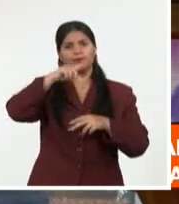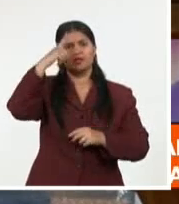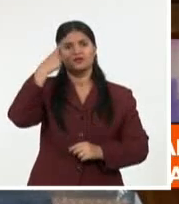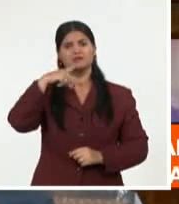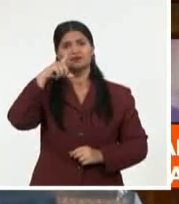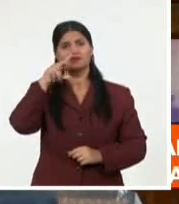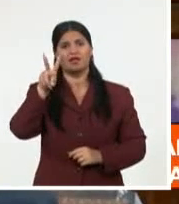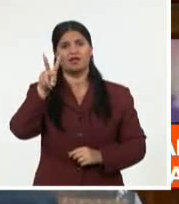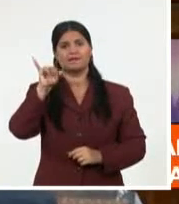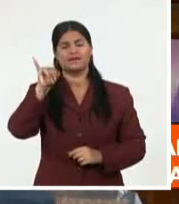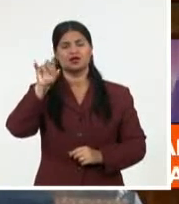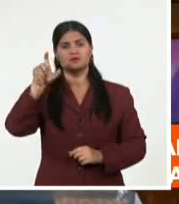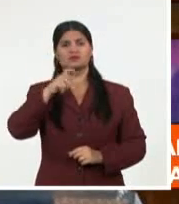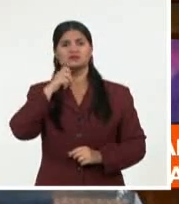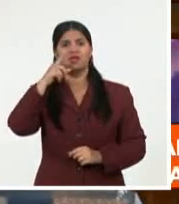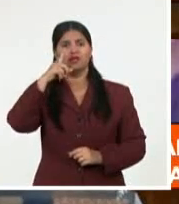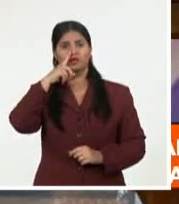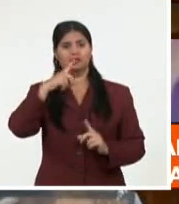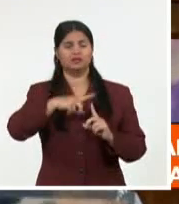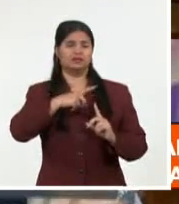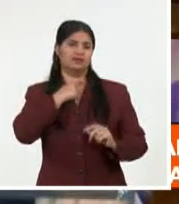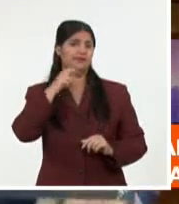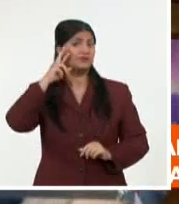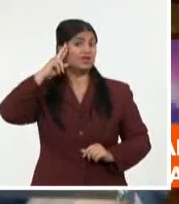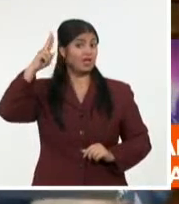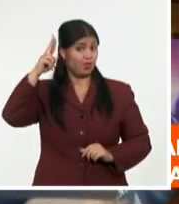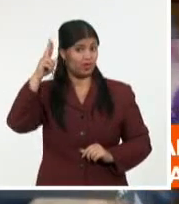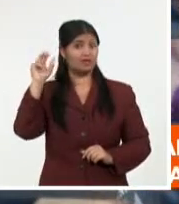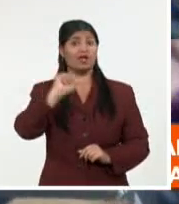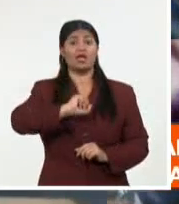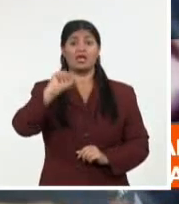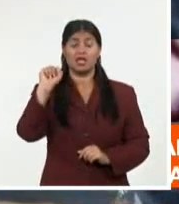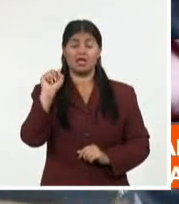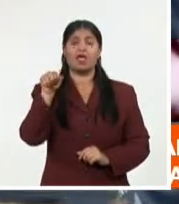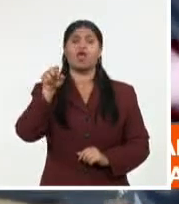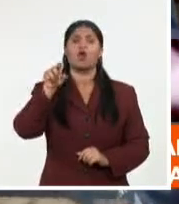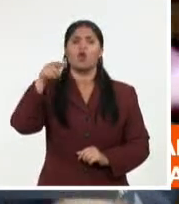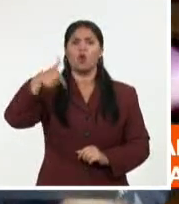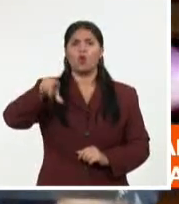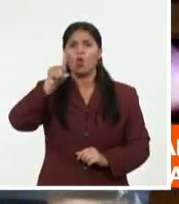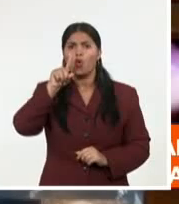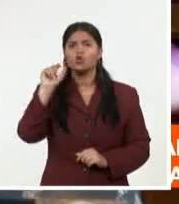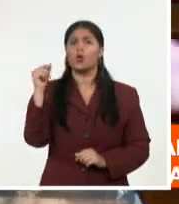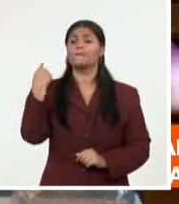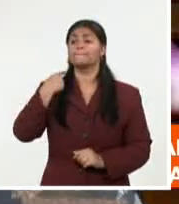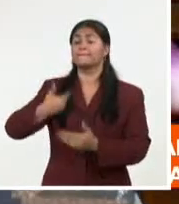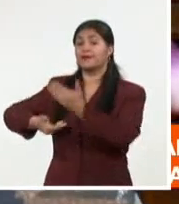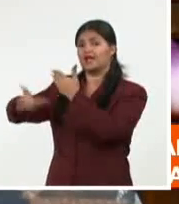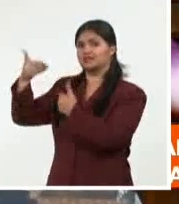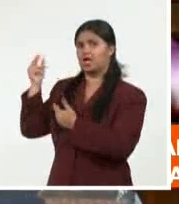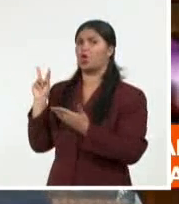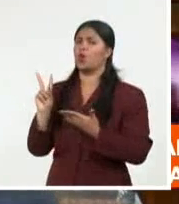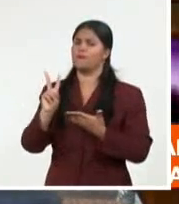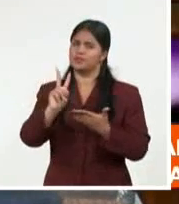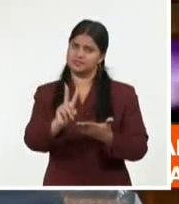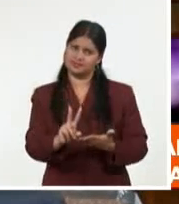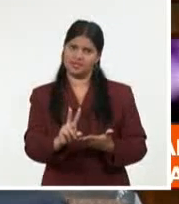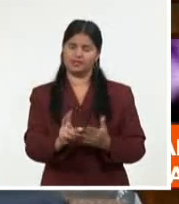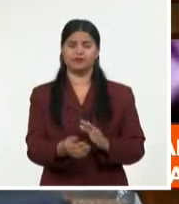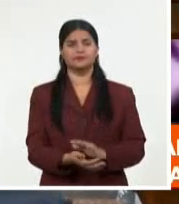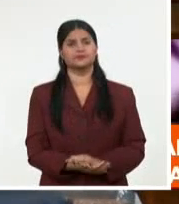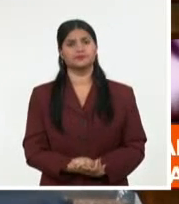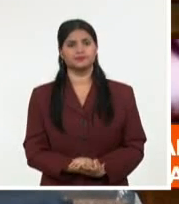que fue conmemorado por este Parlamento en junio pasado. This visit coincides with the 30th anniversary of